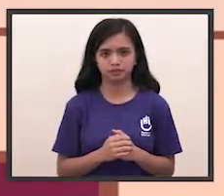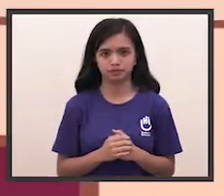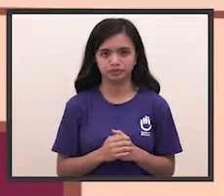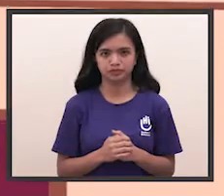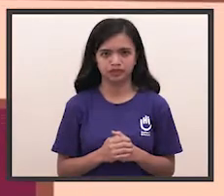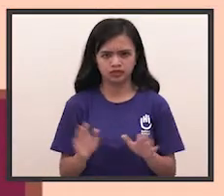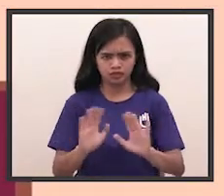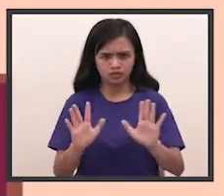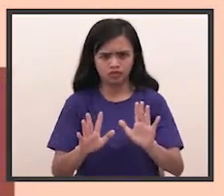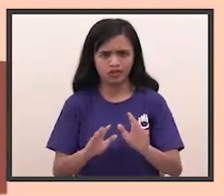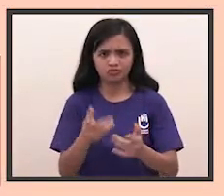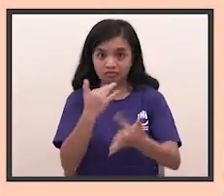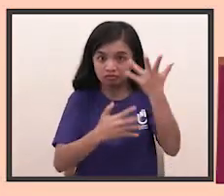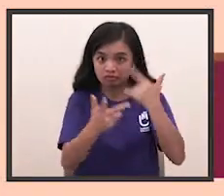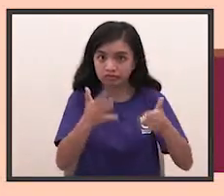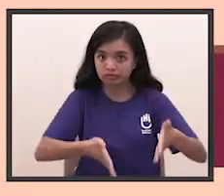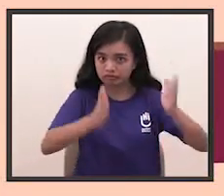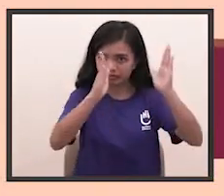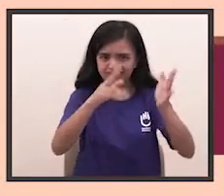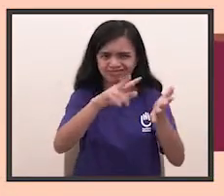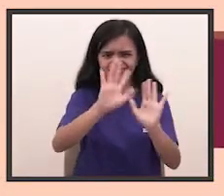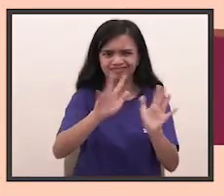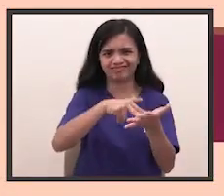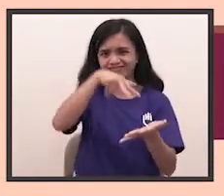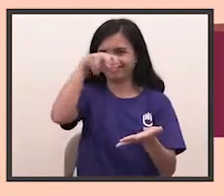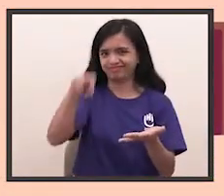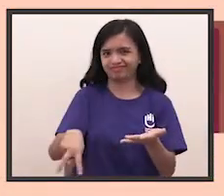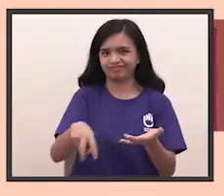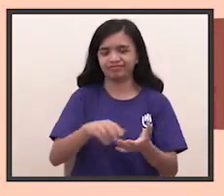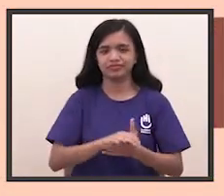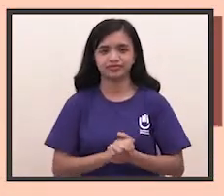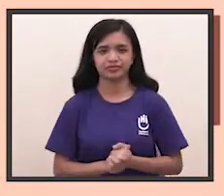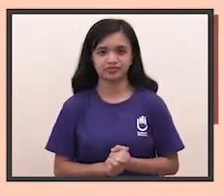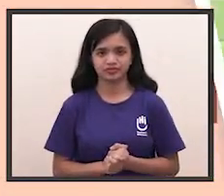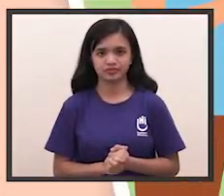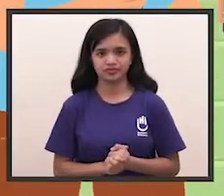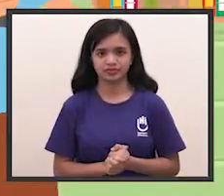Do not jump out of the burning building.